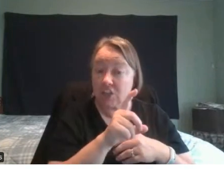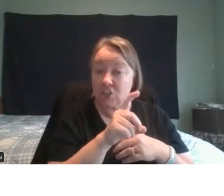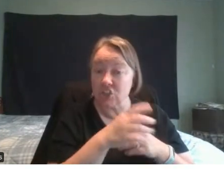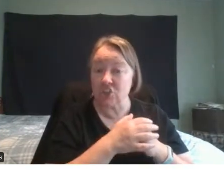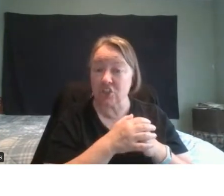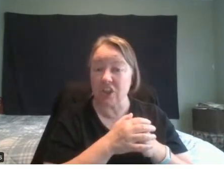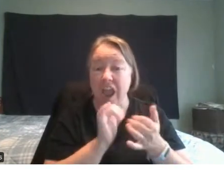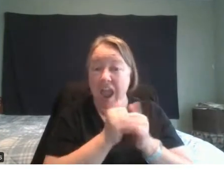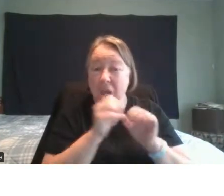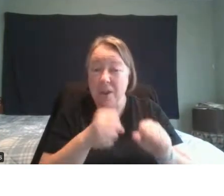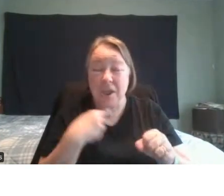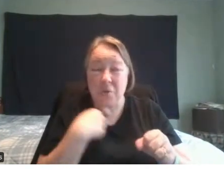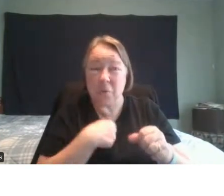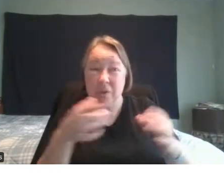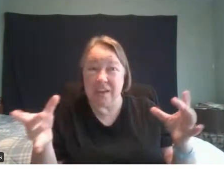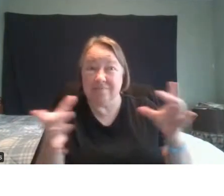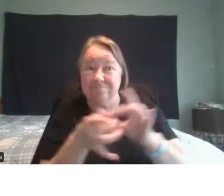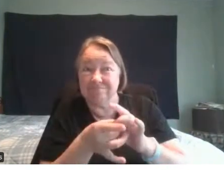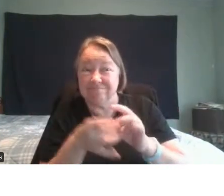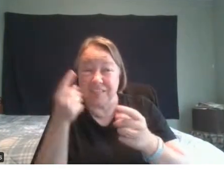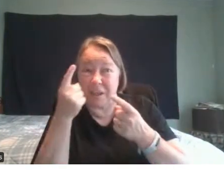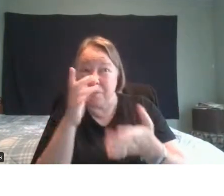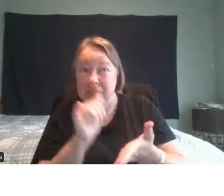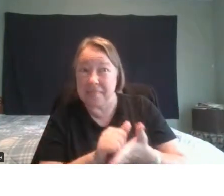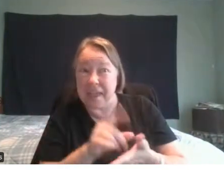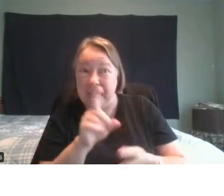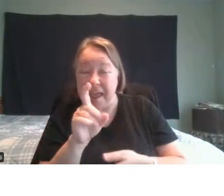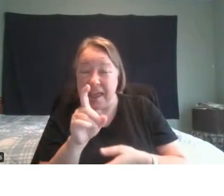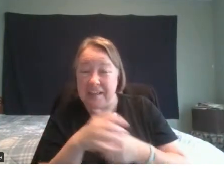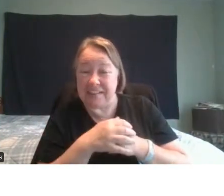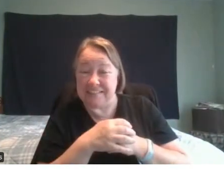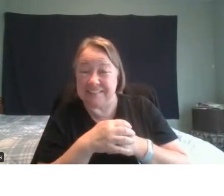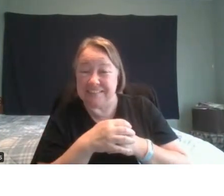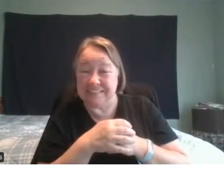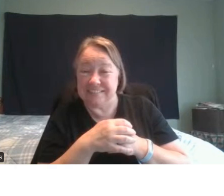How can we think about that?